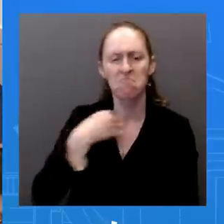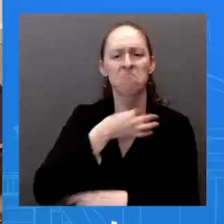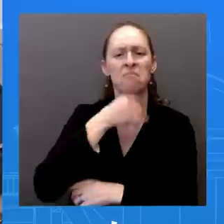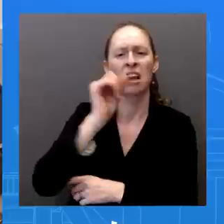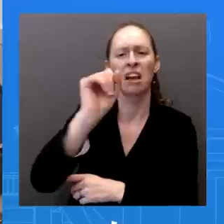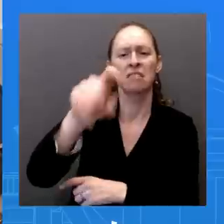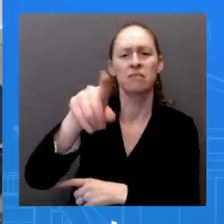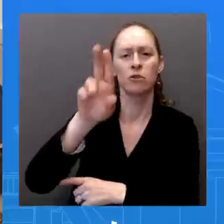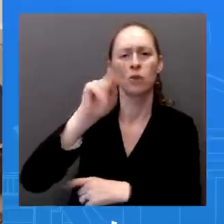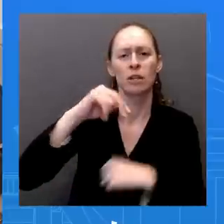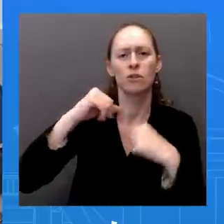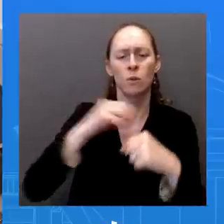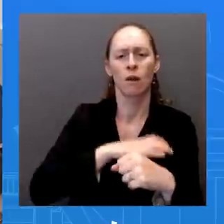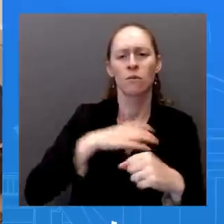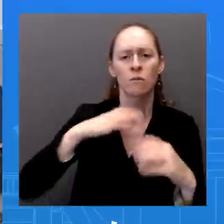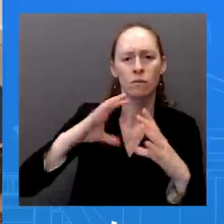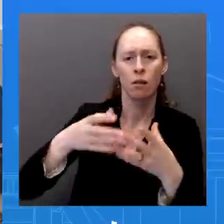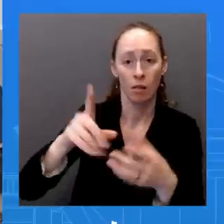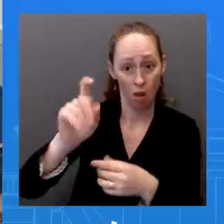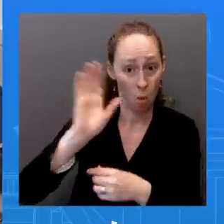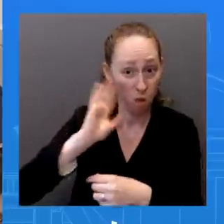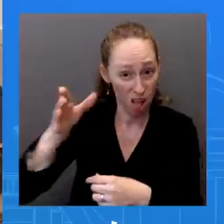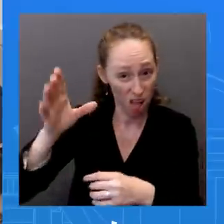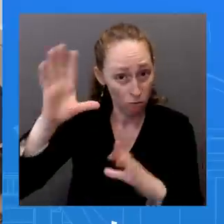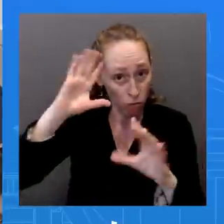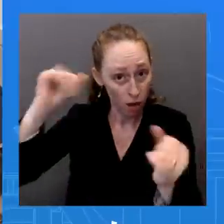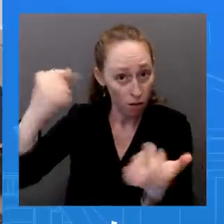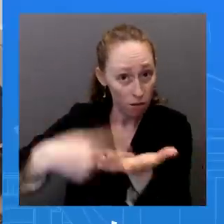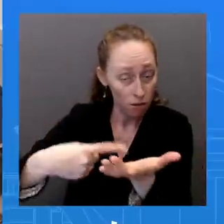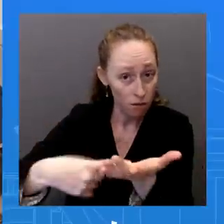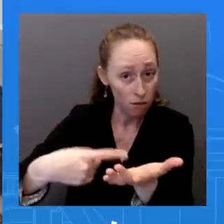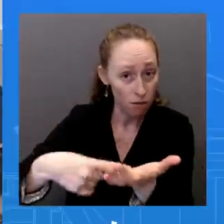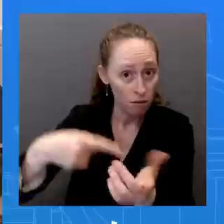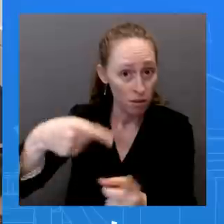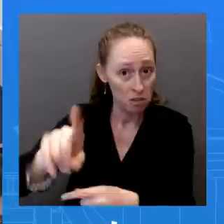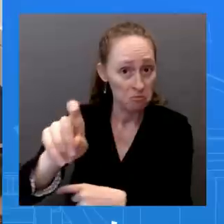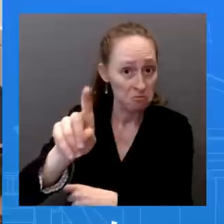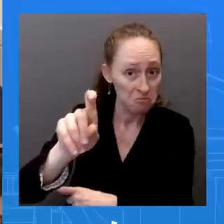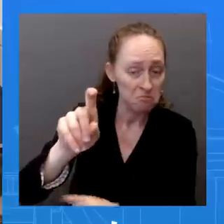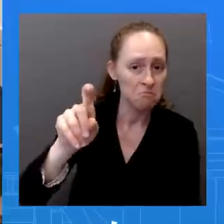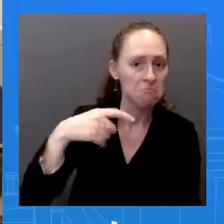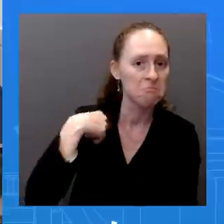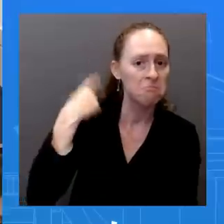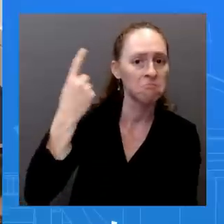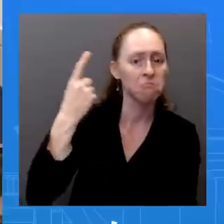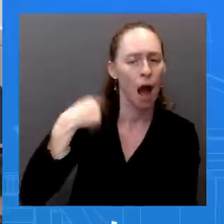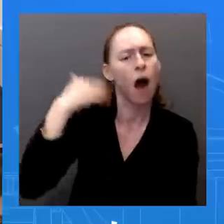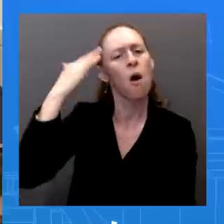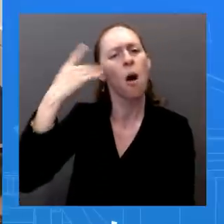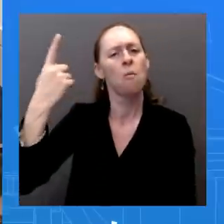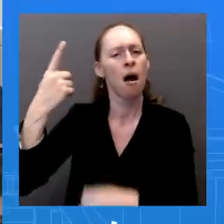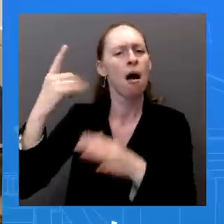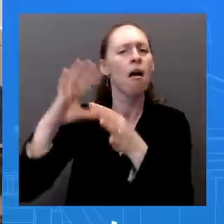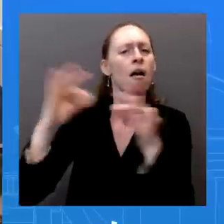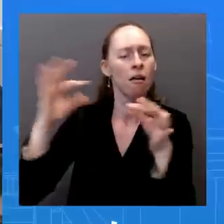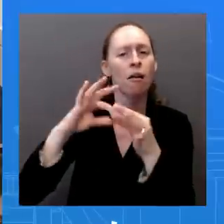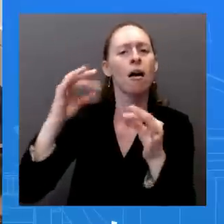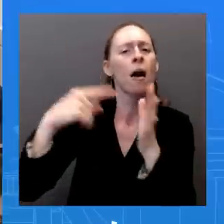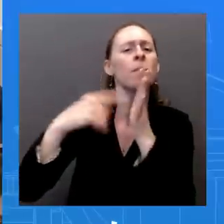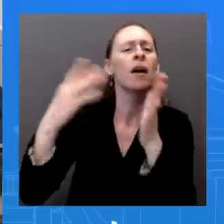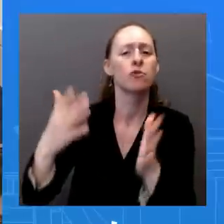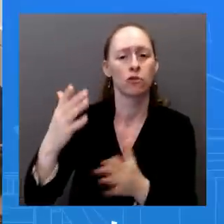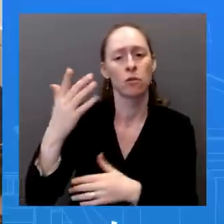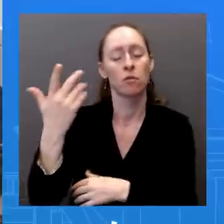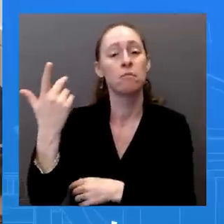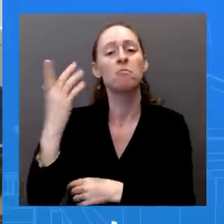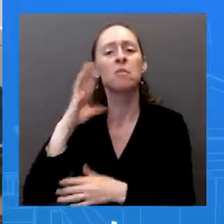that Ambassador Linda Thomas-Greenfield has laid out a series of principles in terms of finding consensus to expanding the Security Council,